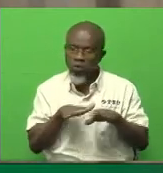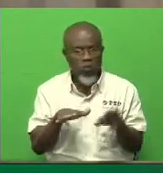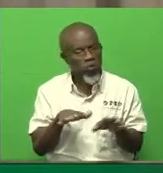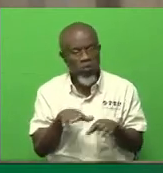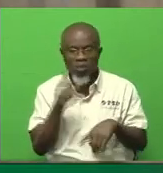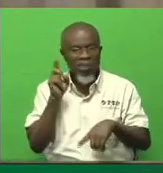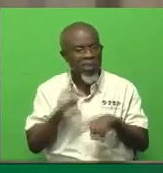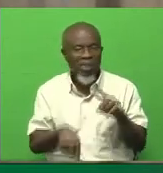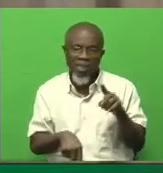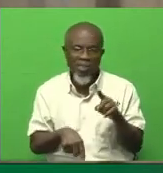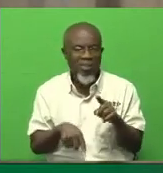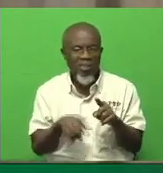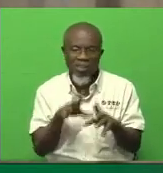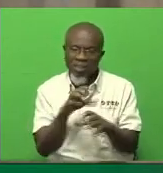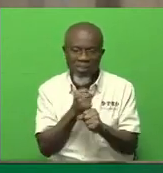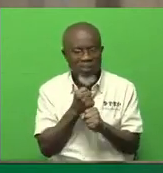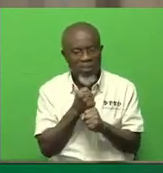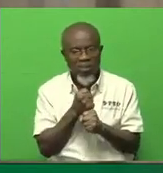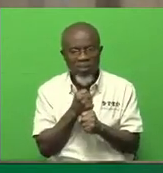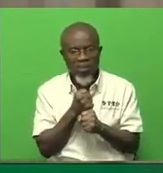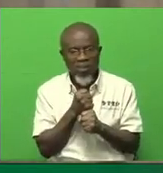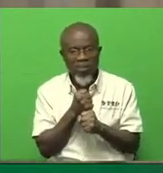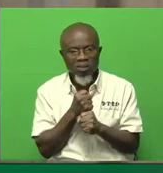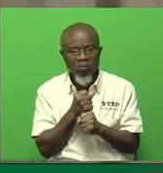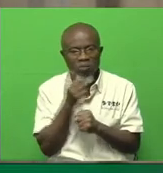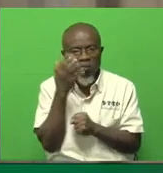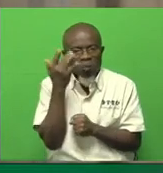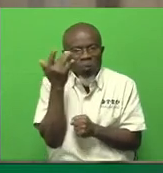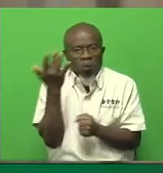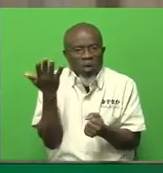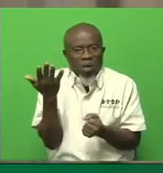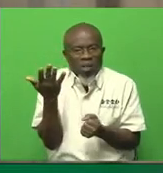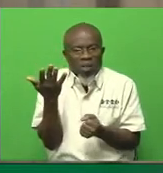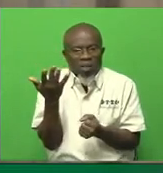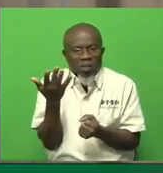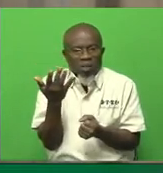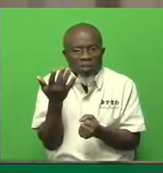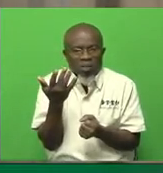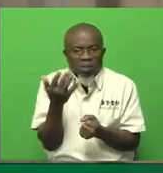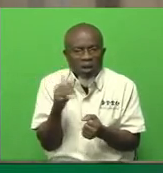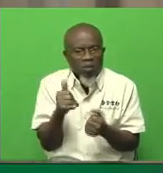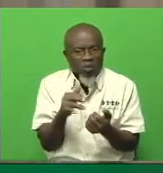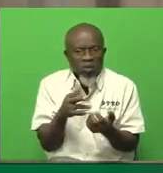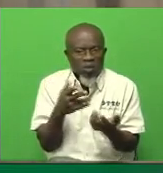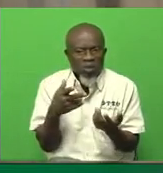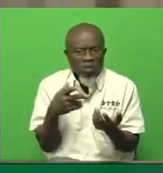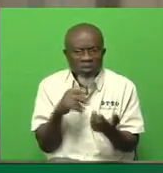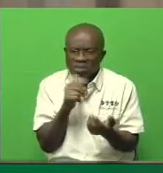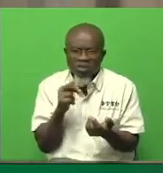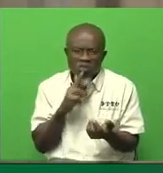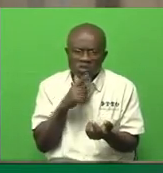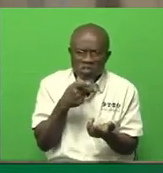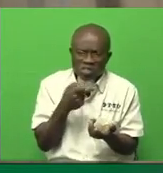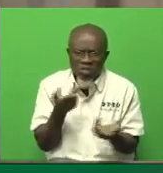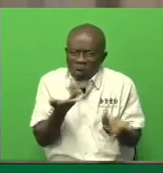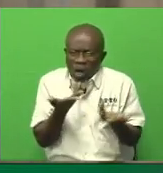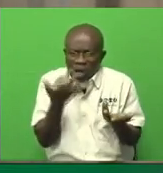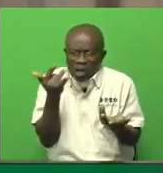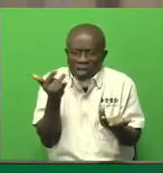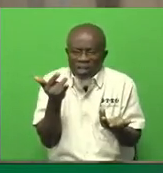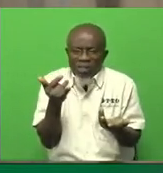like you can access the financing what kind of disingenuity is that what